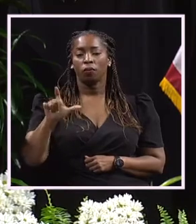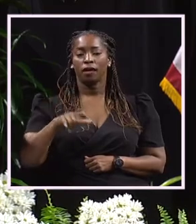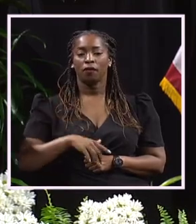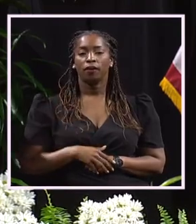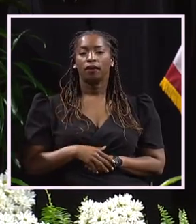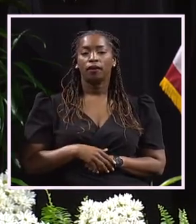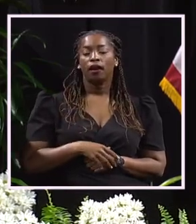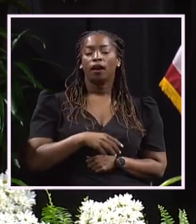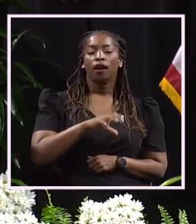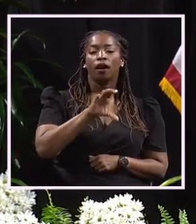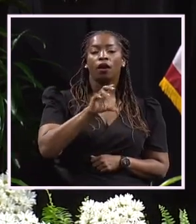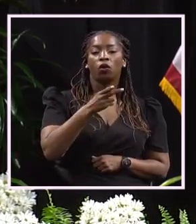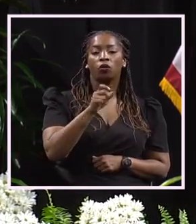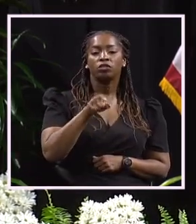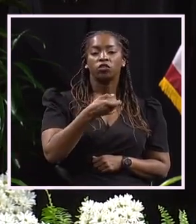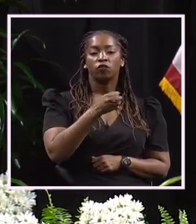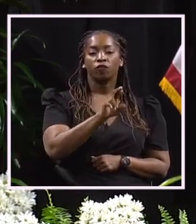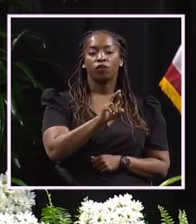Christopher Rodriguez.